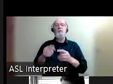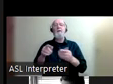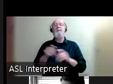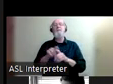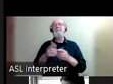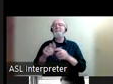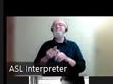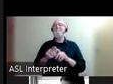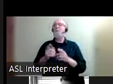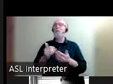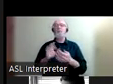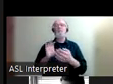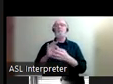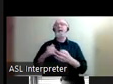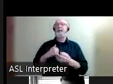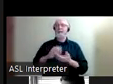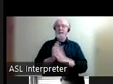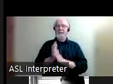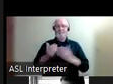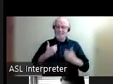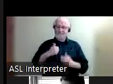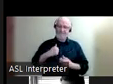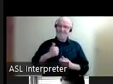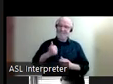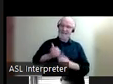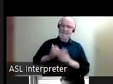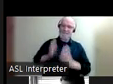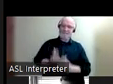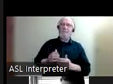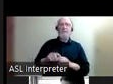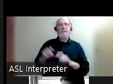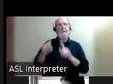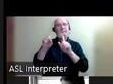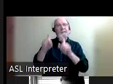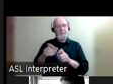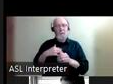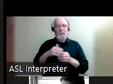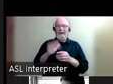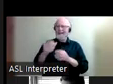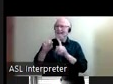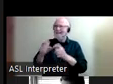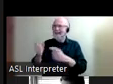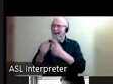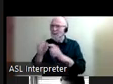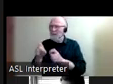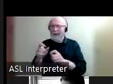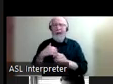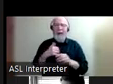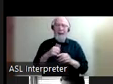everything on Help Now, which is really cool. And you can also do a lot of skill building activities.